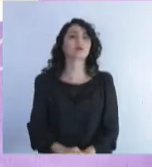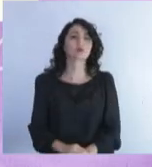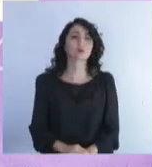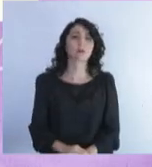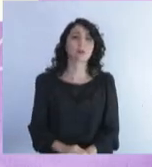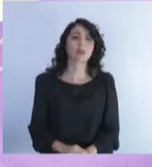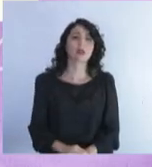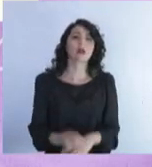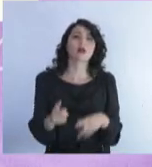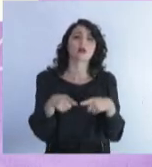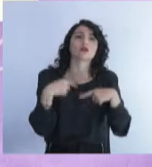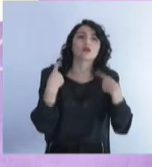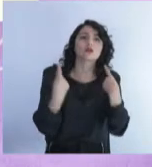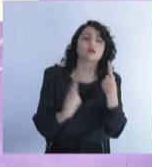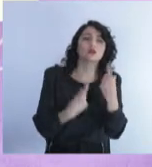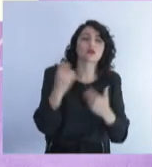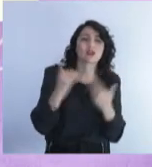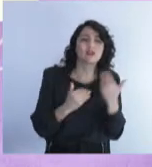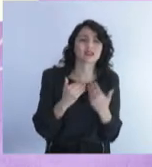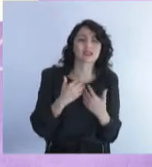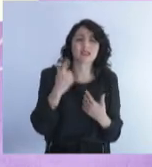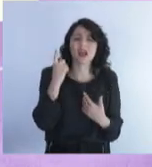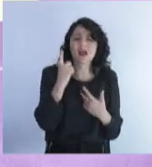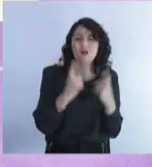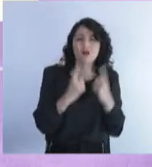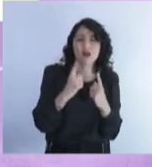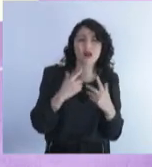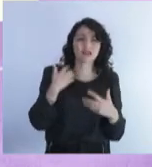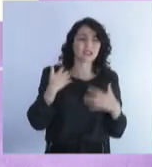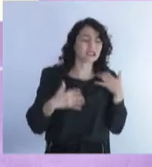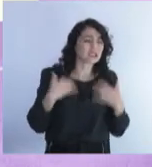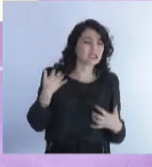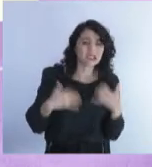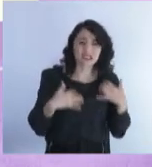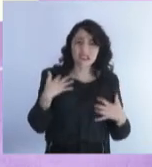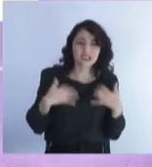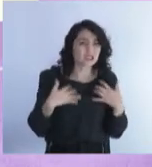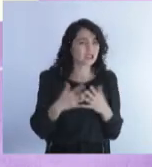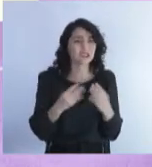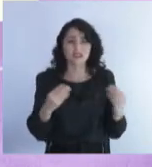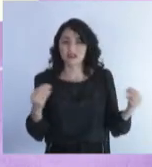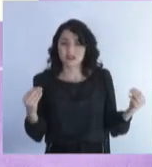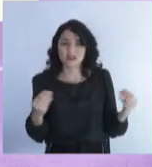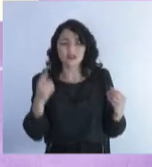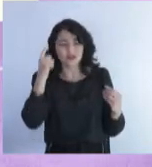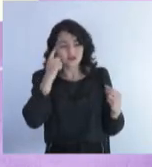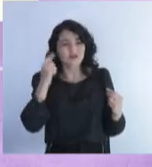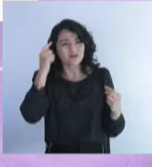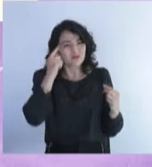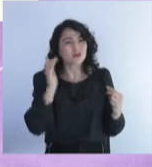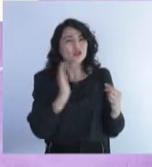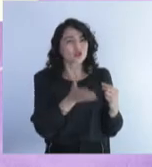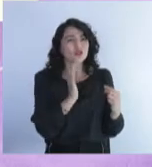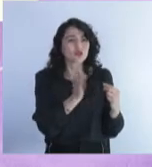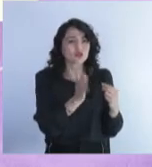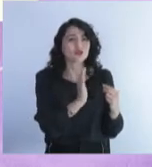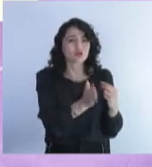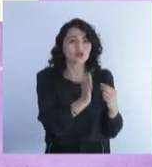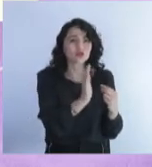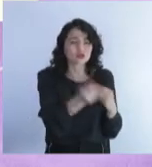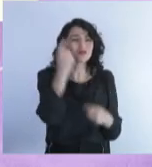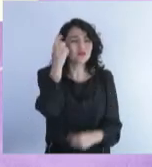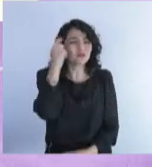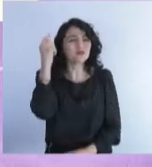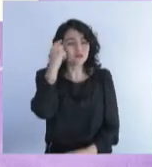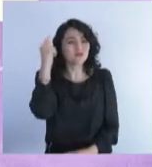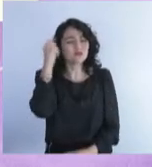There's the part of us that gets extremely upset and stays upset and keeps thinking about the same